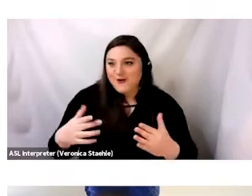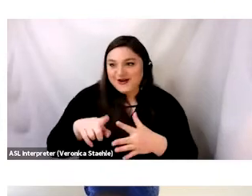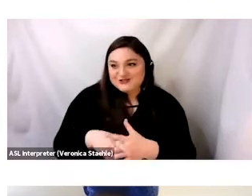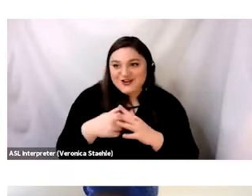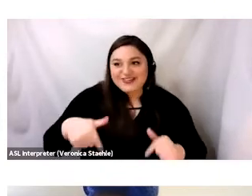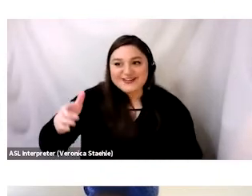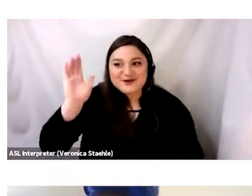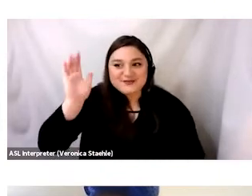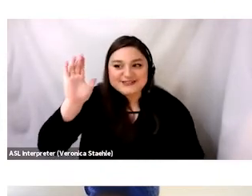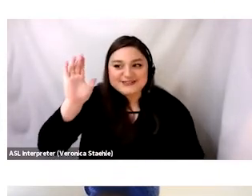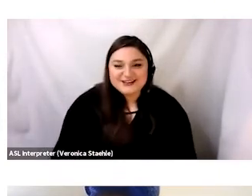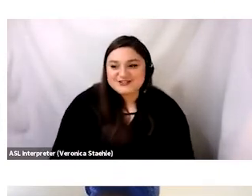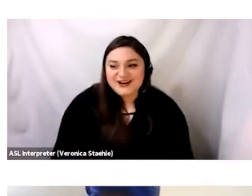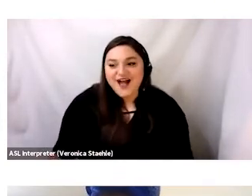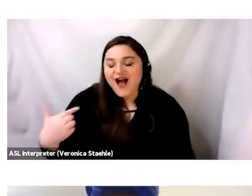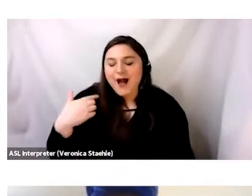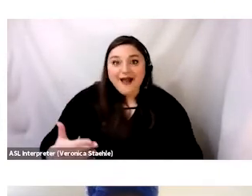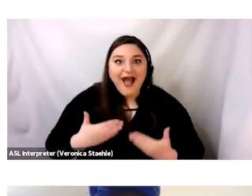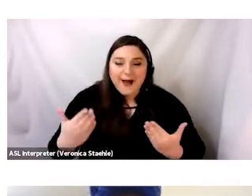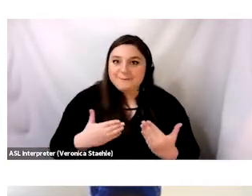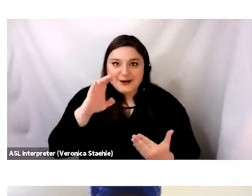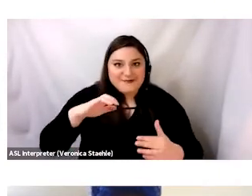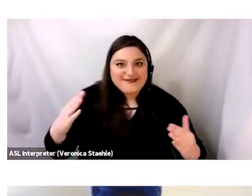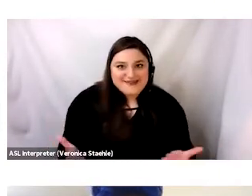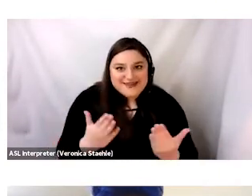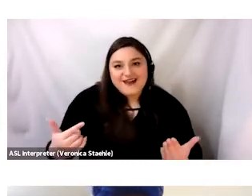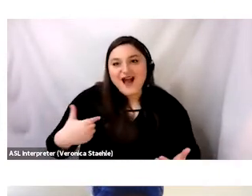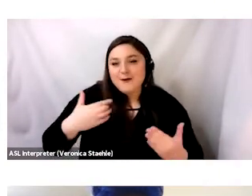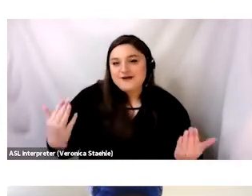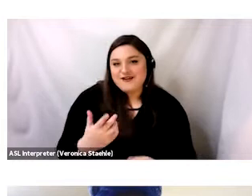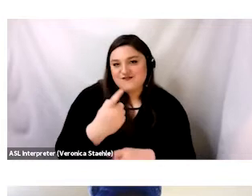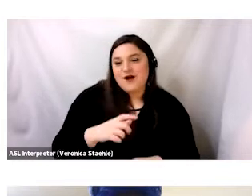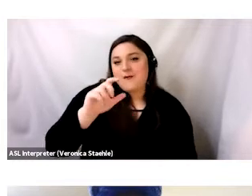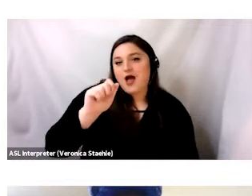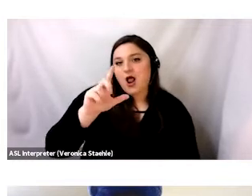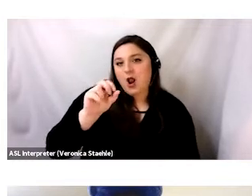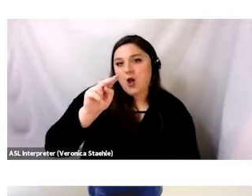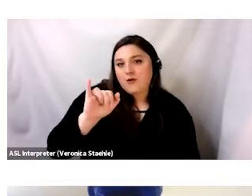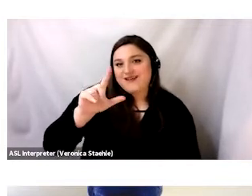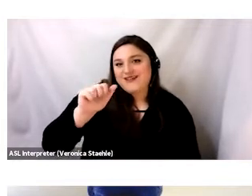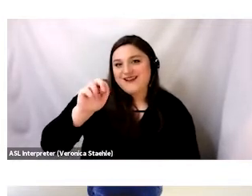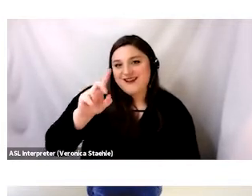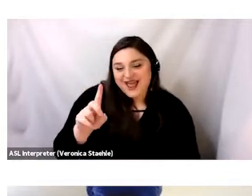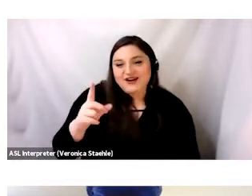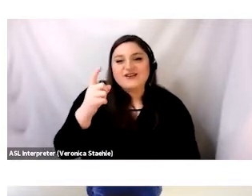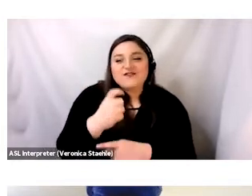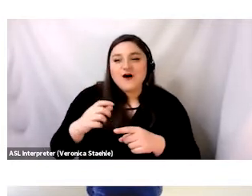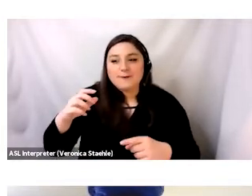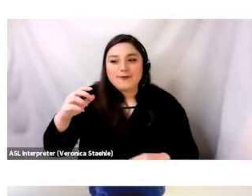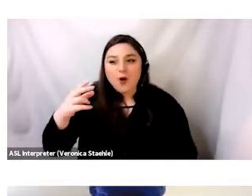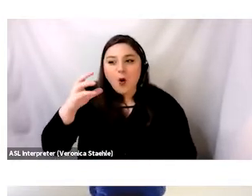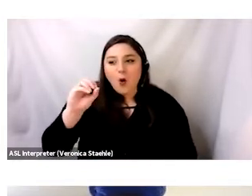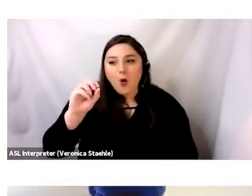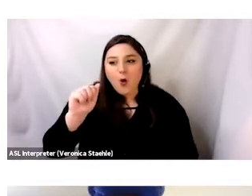I'm so happy to be here. I am tuning in from Ohlone land, aka Oakland, California, the